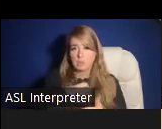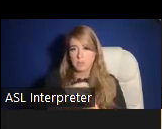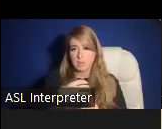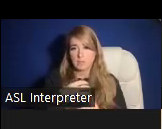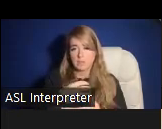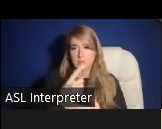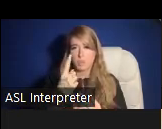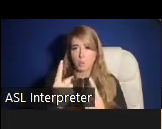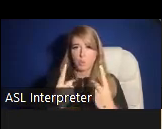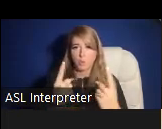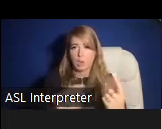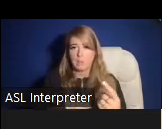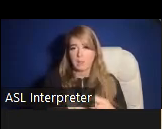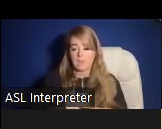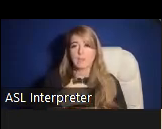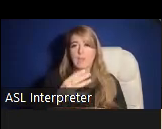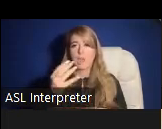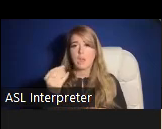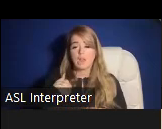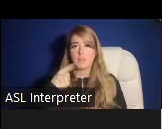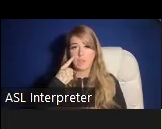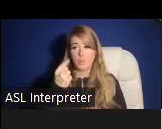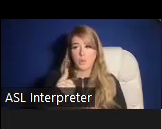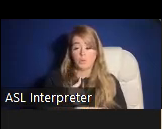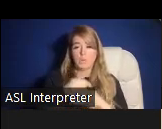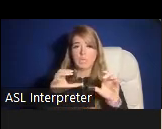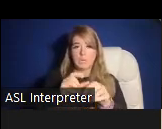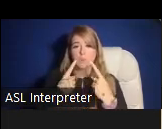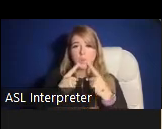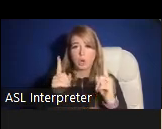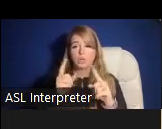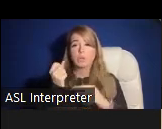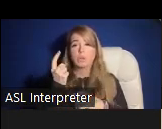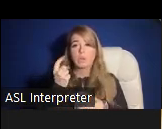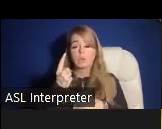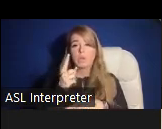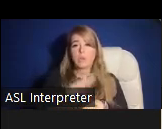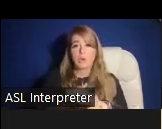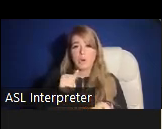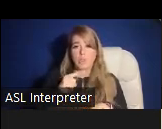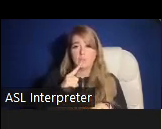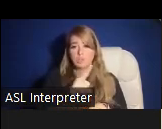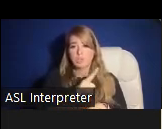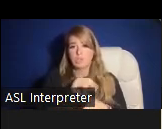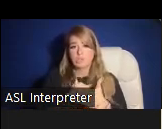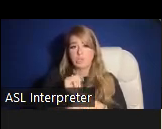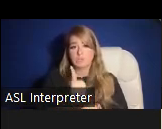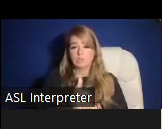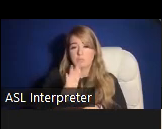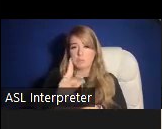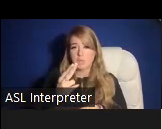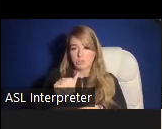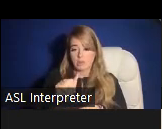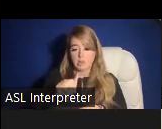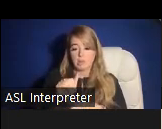fashion. And I think that we did good work. The call of the legislation that created the BHA is